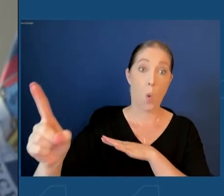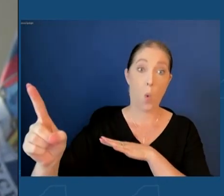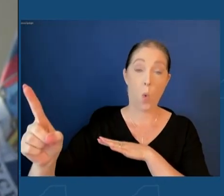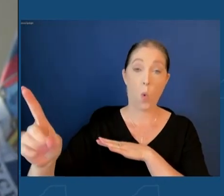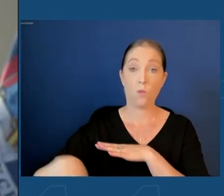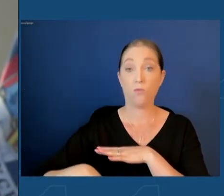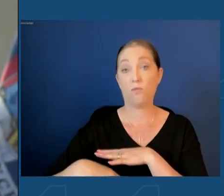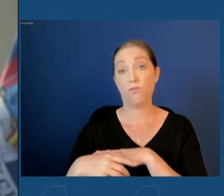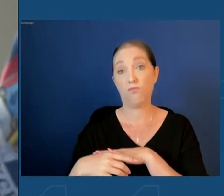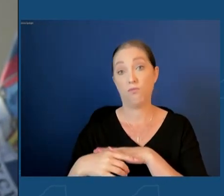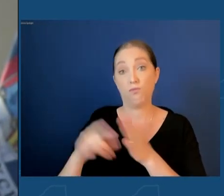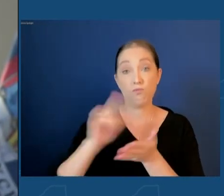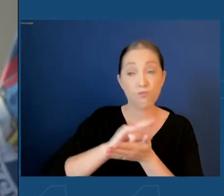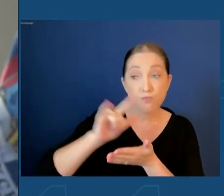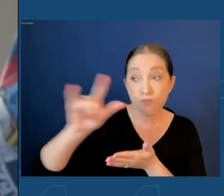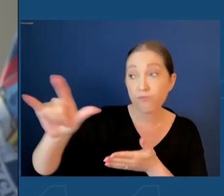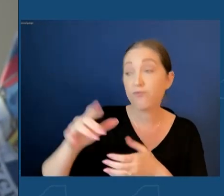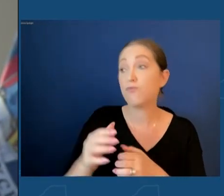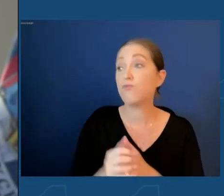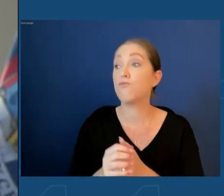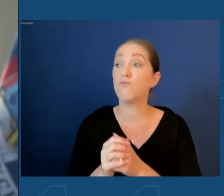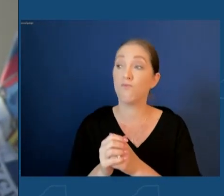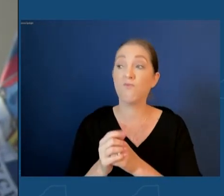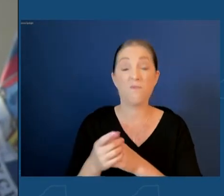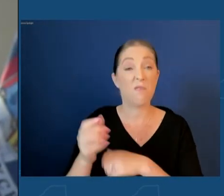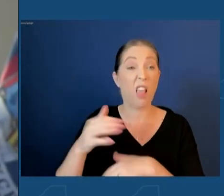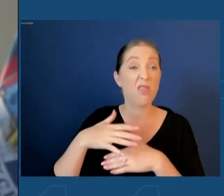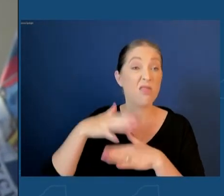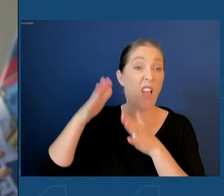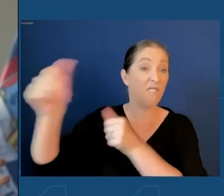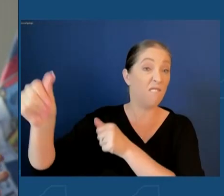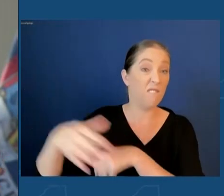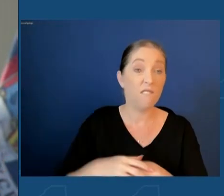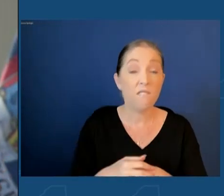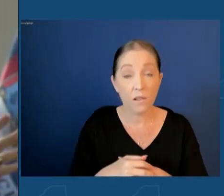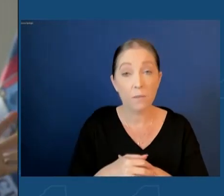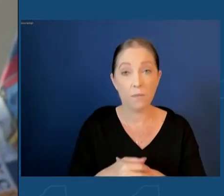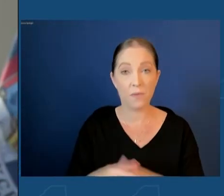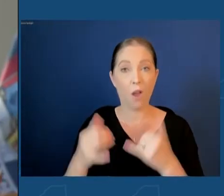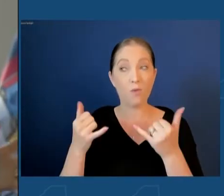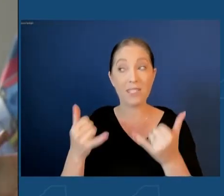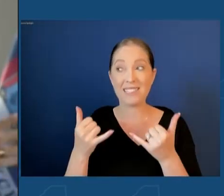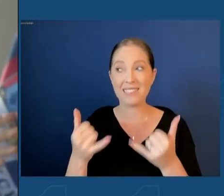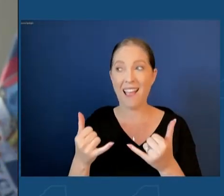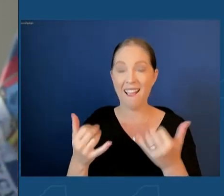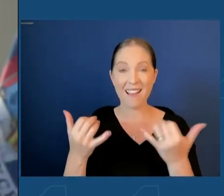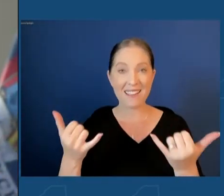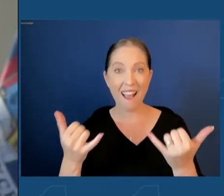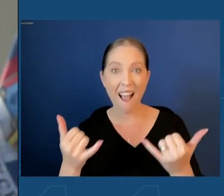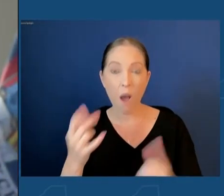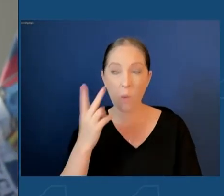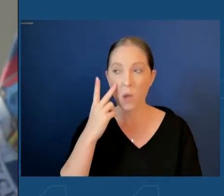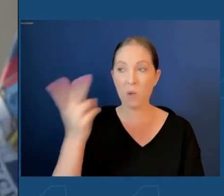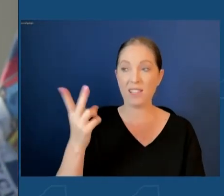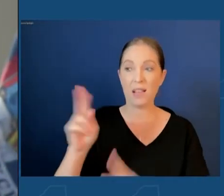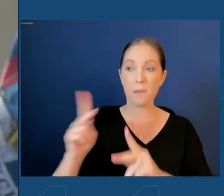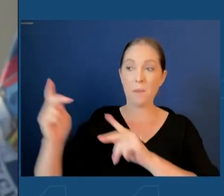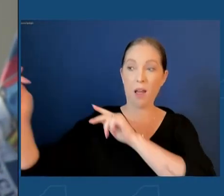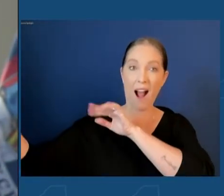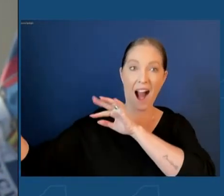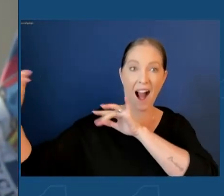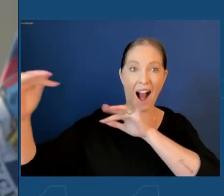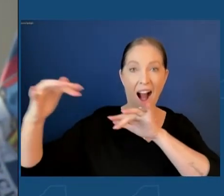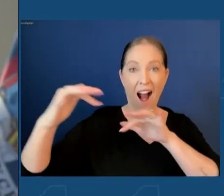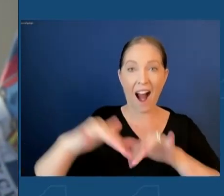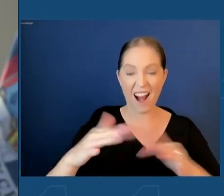got on airplanes and went elsewhere for their future. And today we're going to see a reverse migration, people coming here because the jobs are